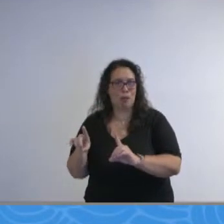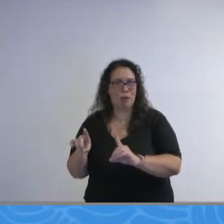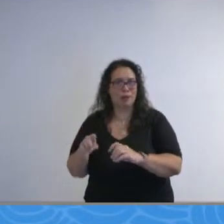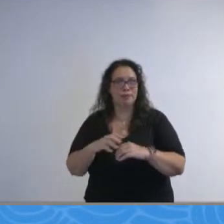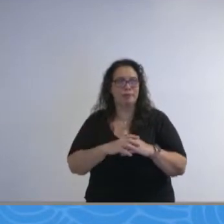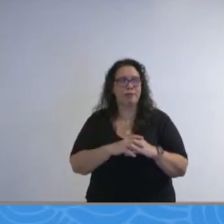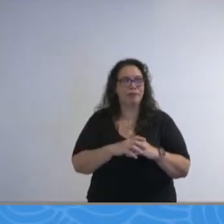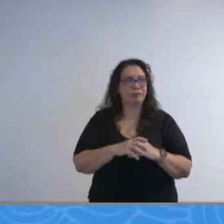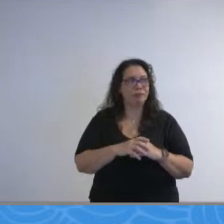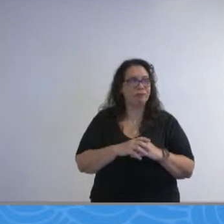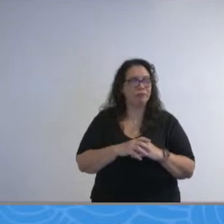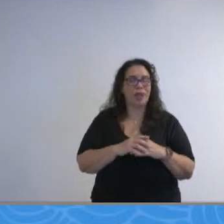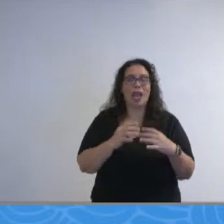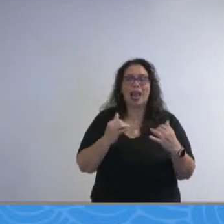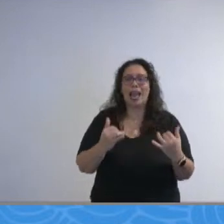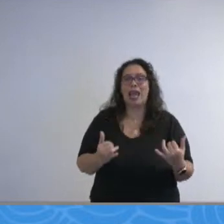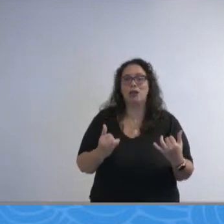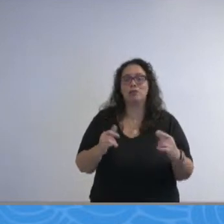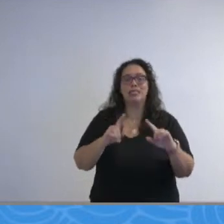evaluations.